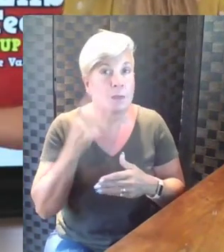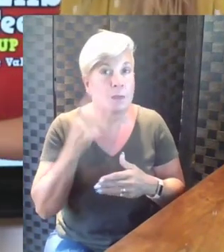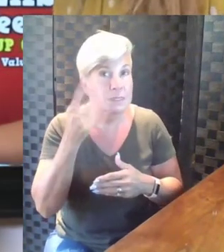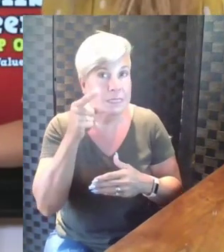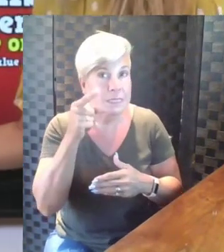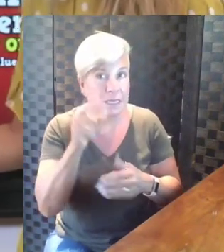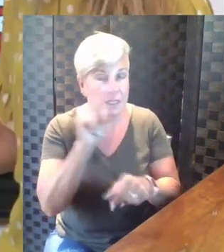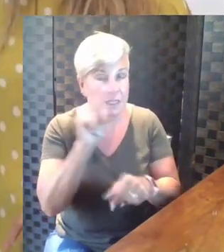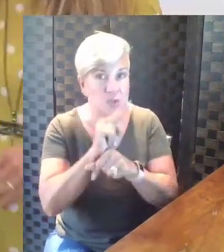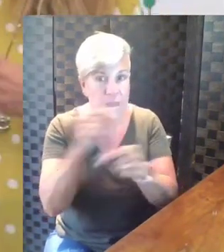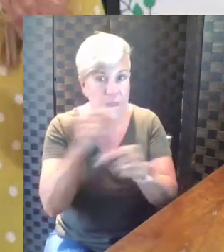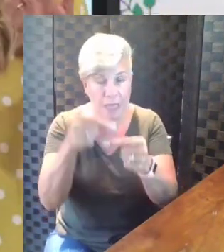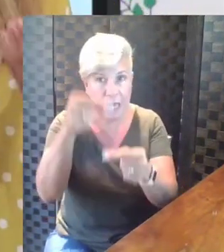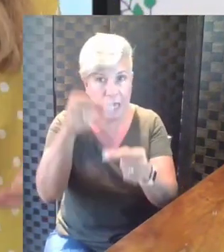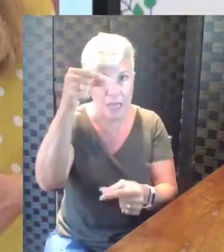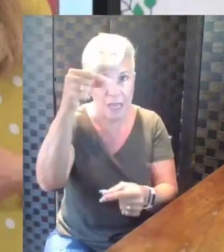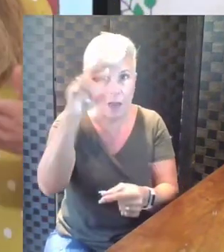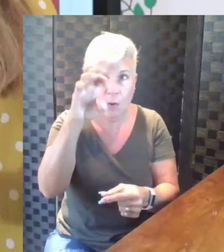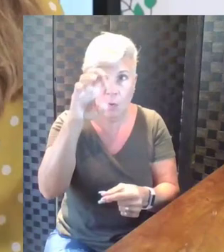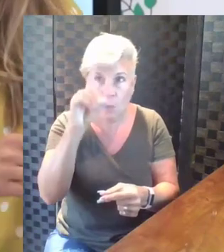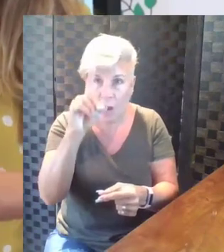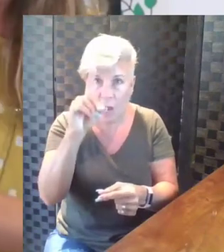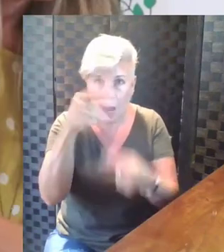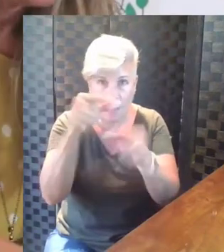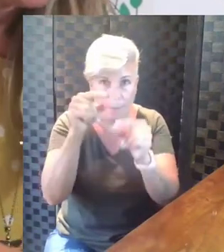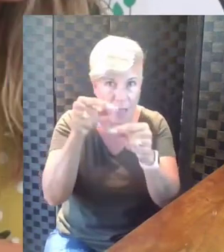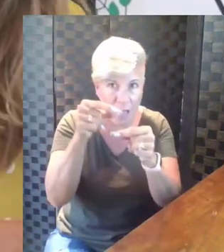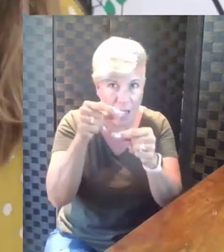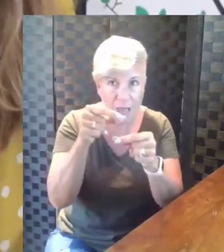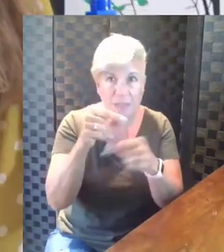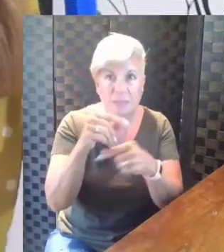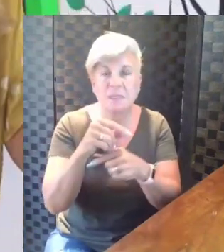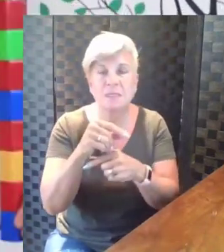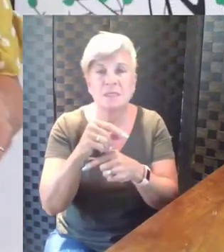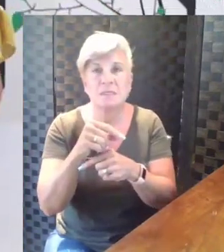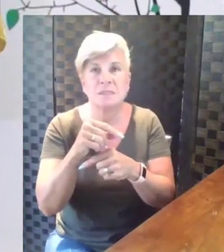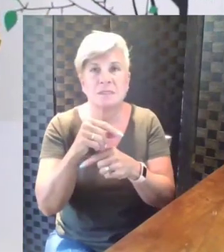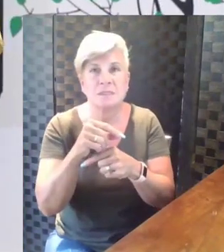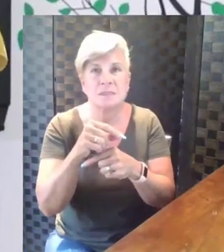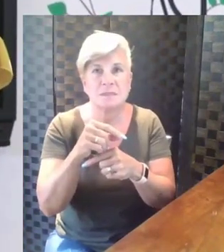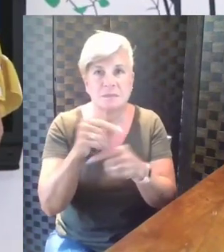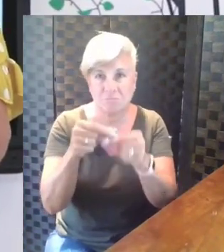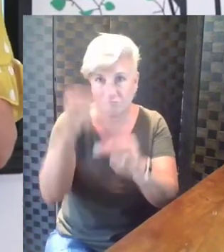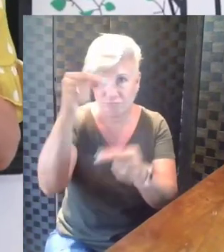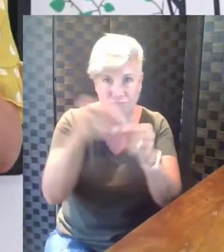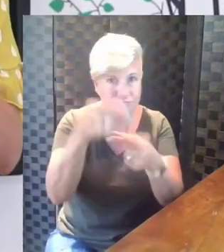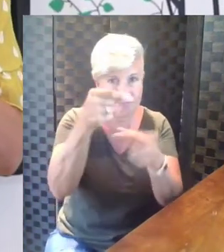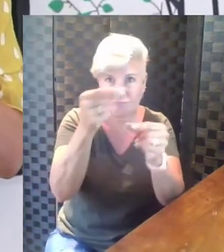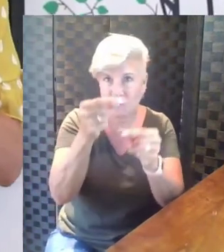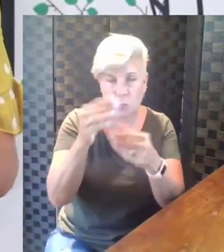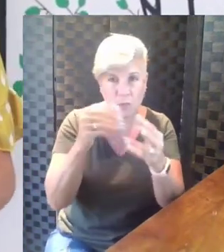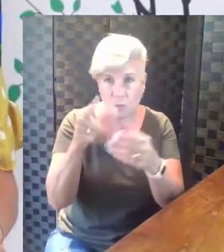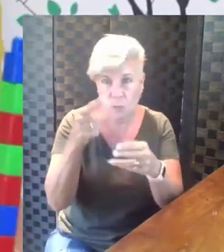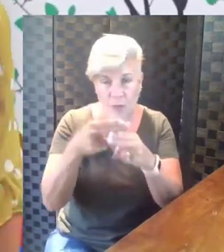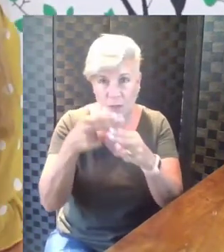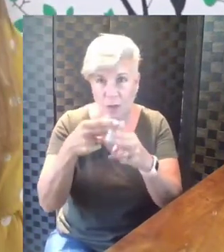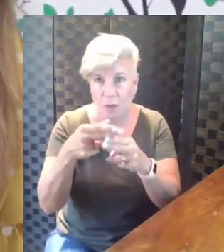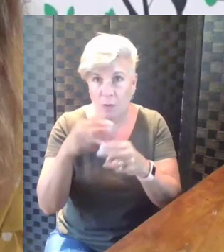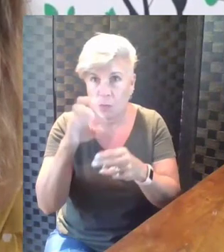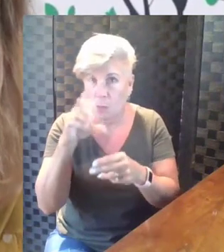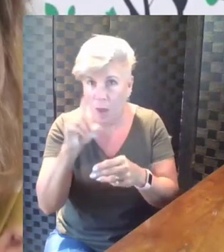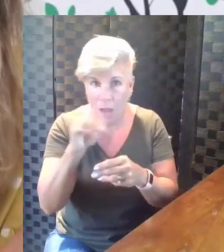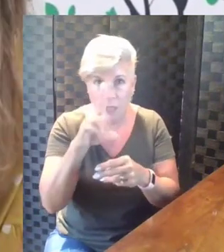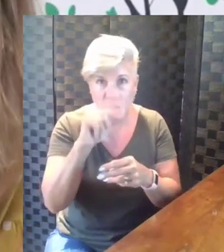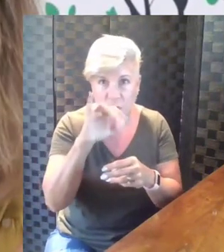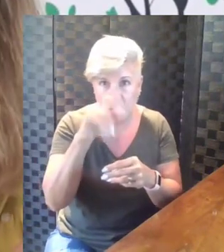using our blocks or our cubes or our rods and units, however you want to call these, like I have here.